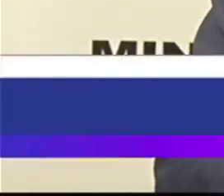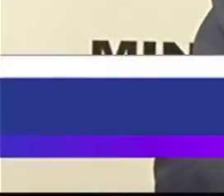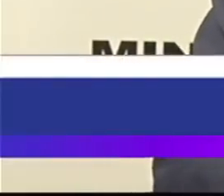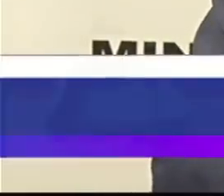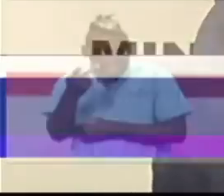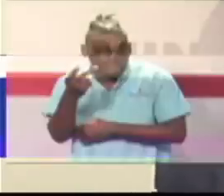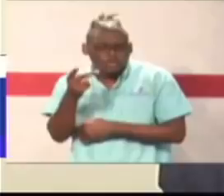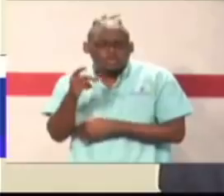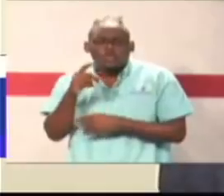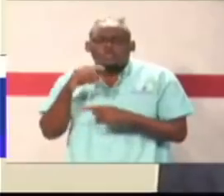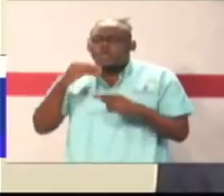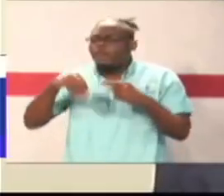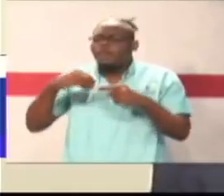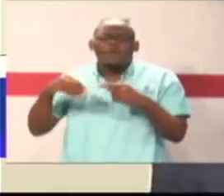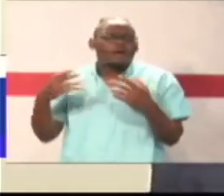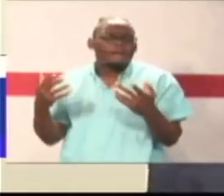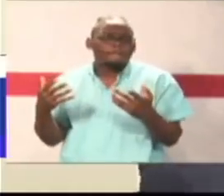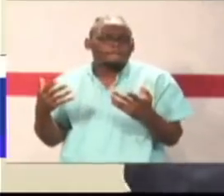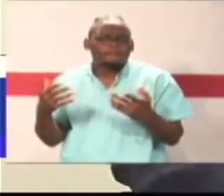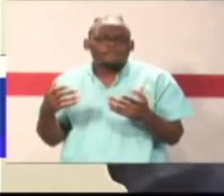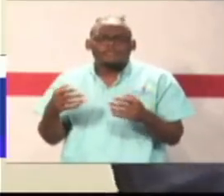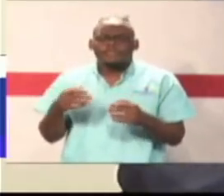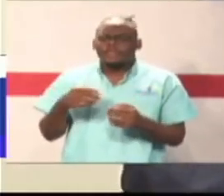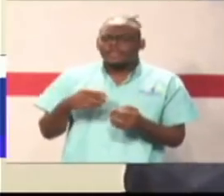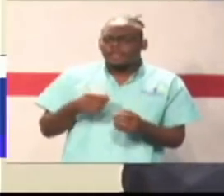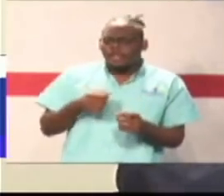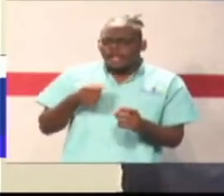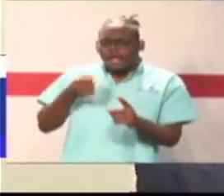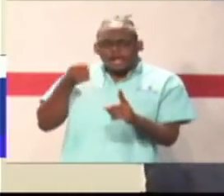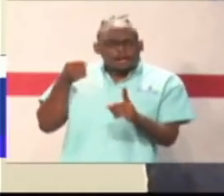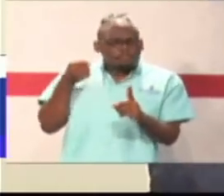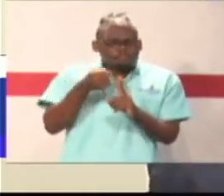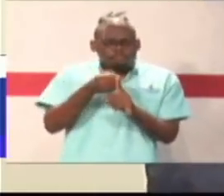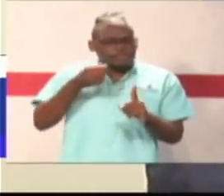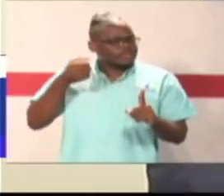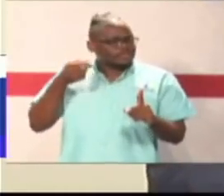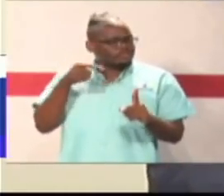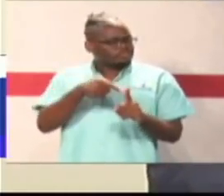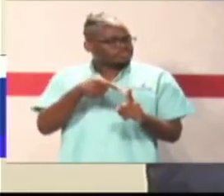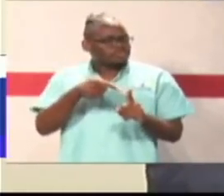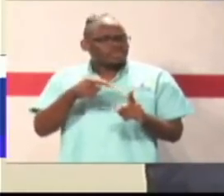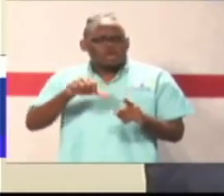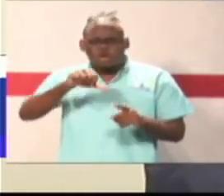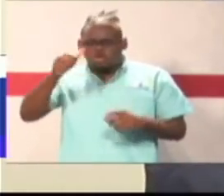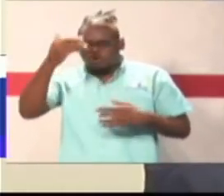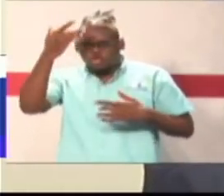non-communicable diseases on the unvaccinated.